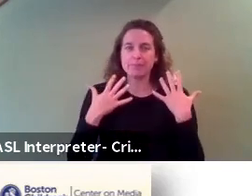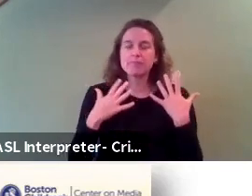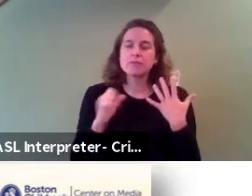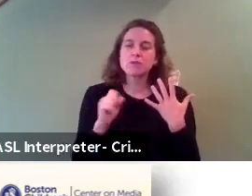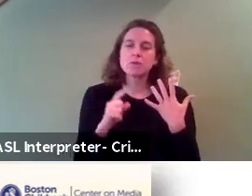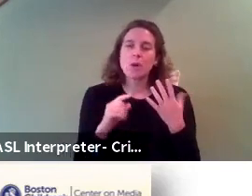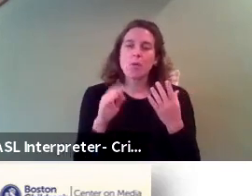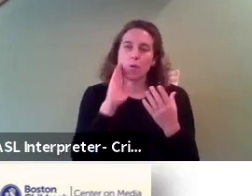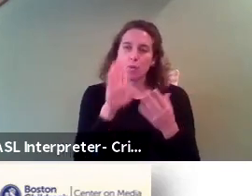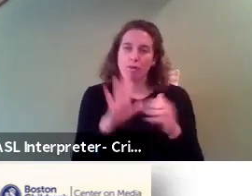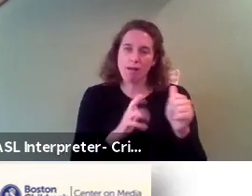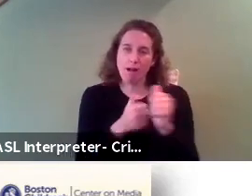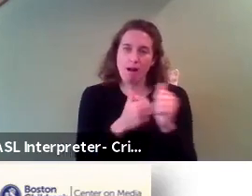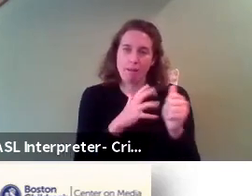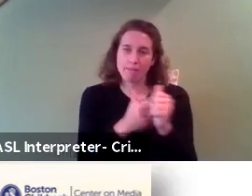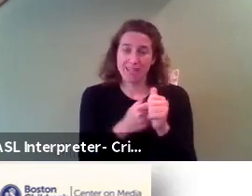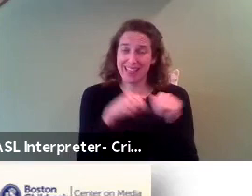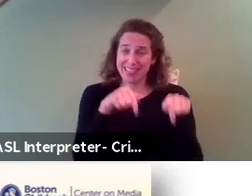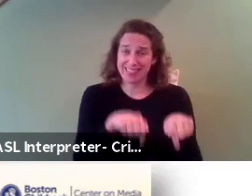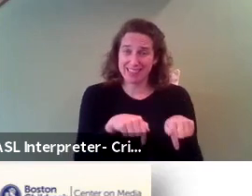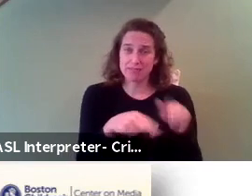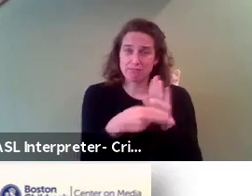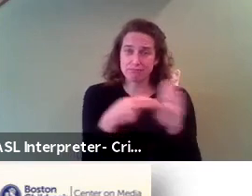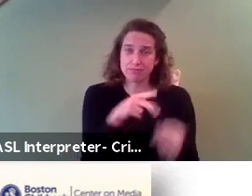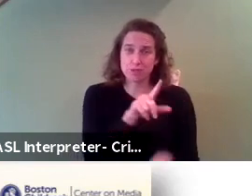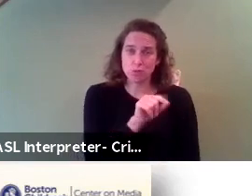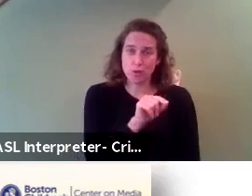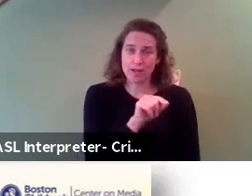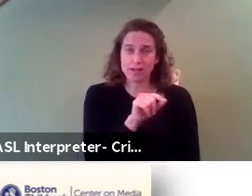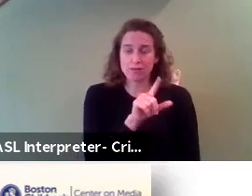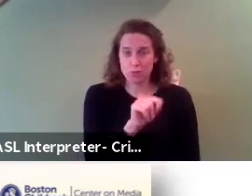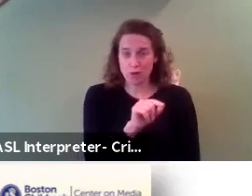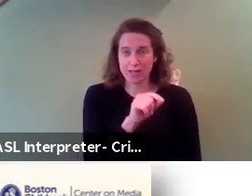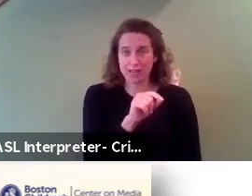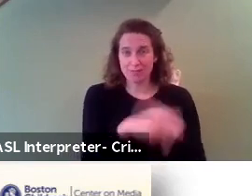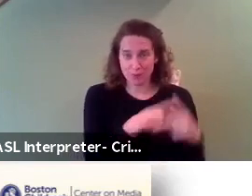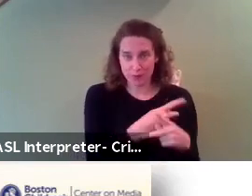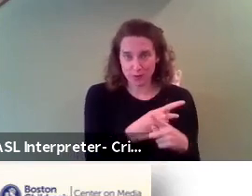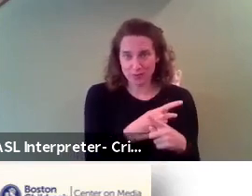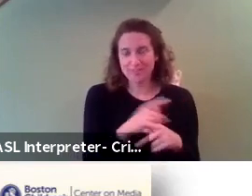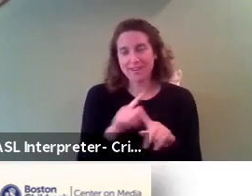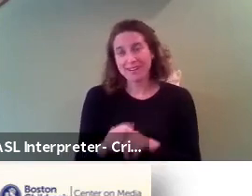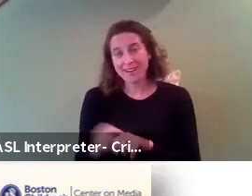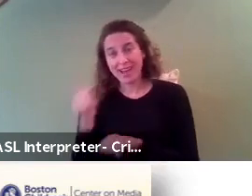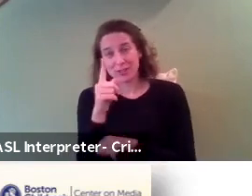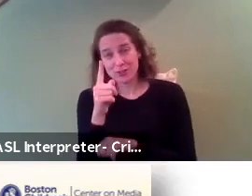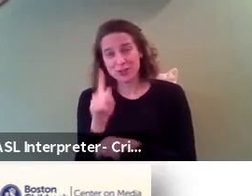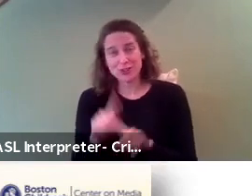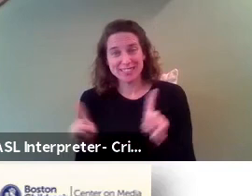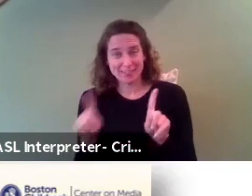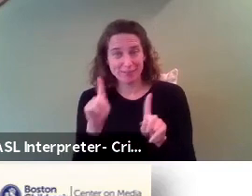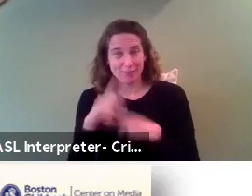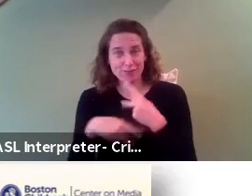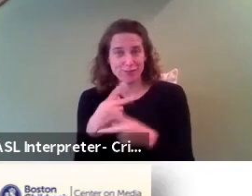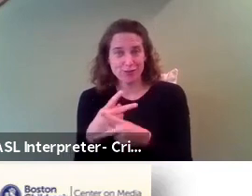And as you'll see, it's the 2020 version, and 2021 will probably be different. Let's hope it's different. Yes. I do want